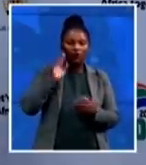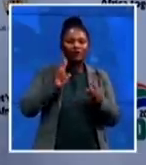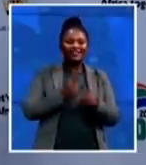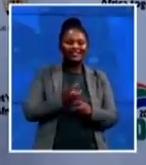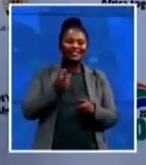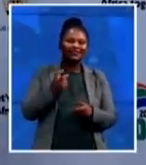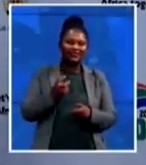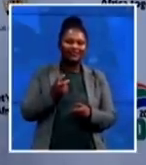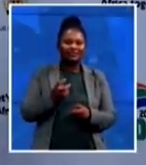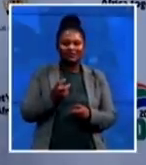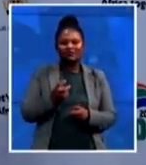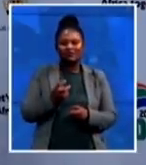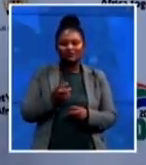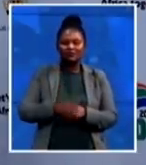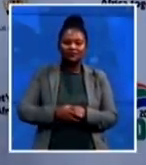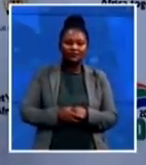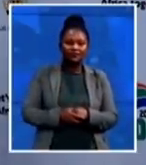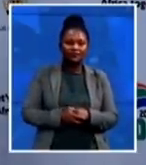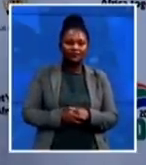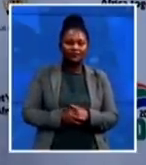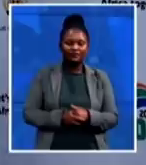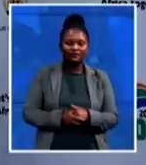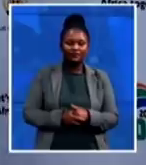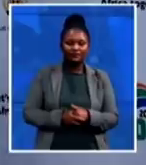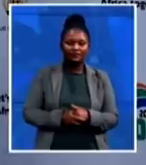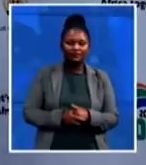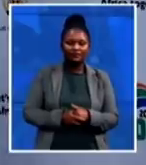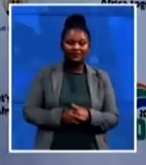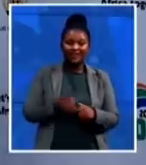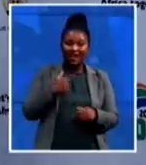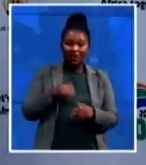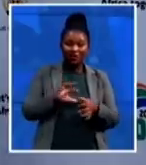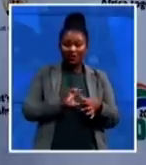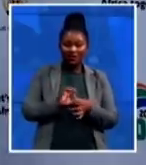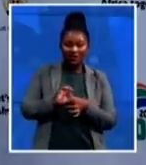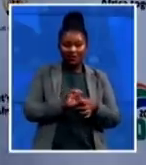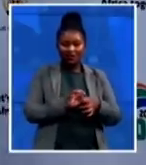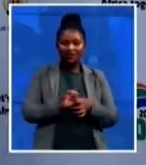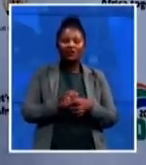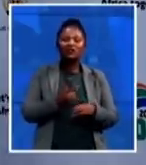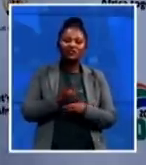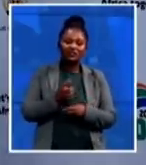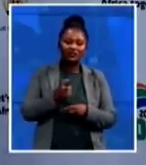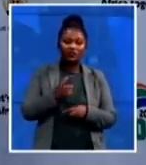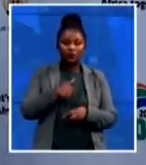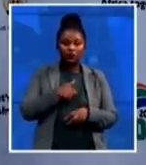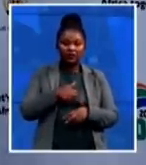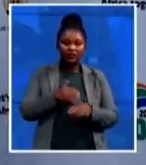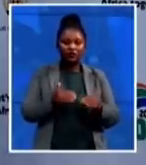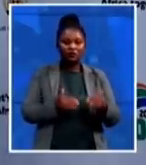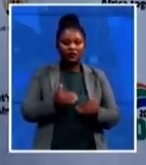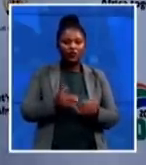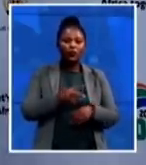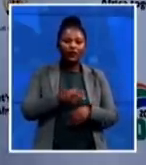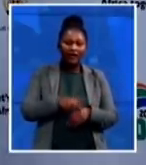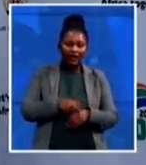is behind our relationships now, which we have to manage. We need a sustainable and a productive relationship with the